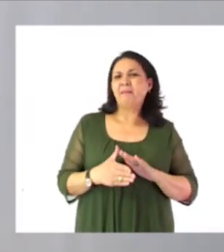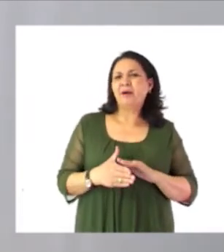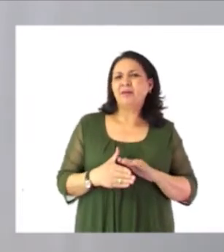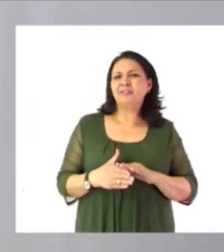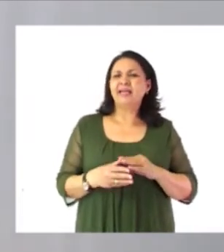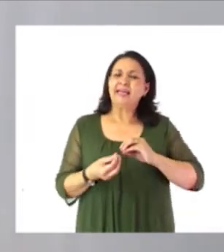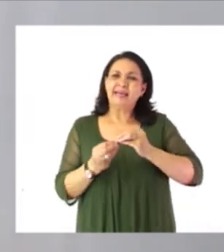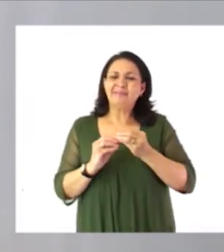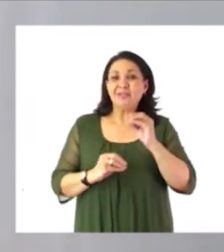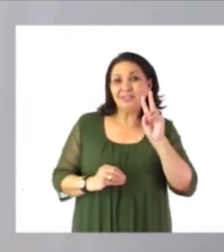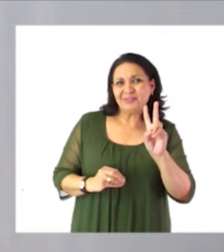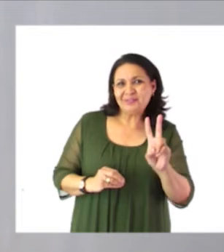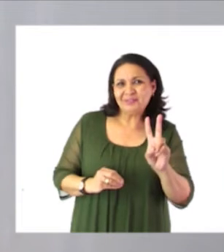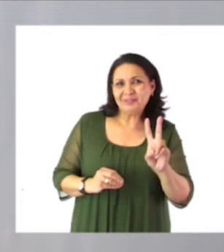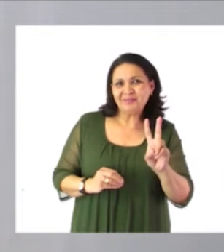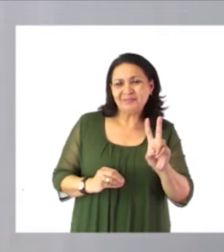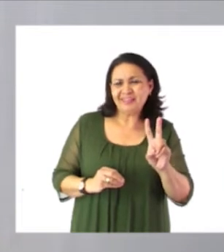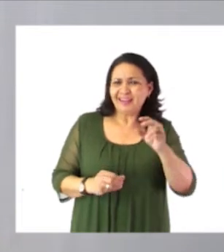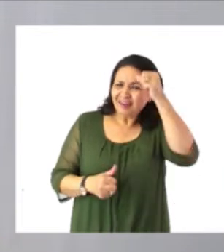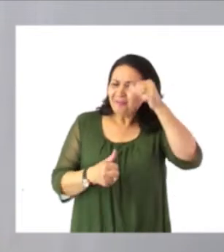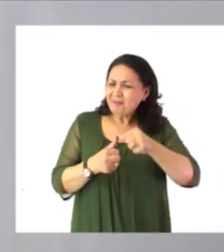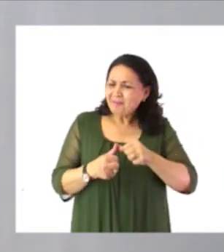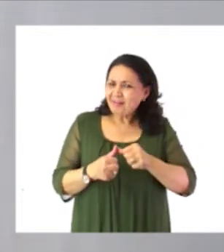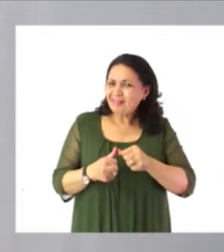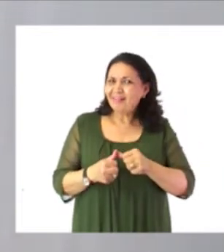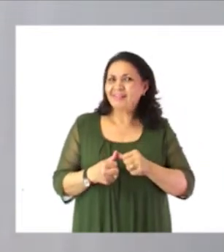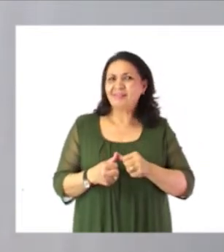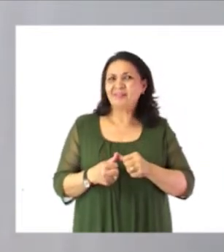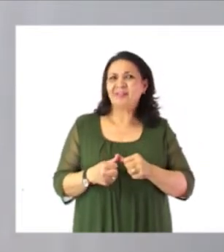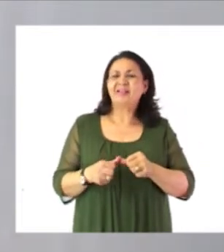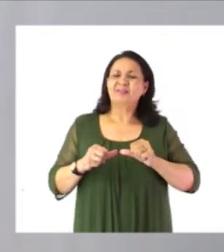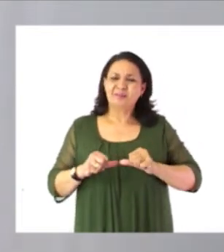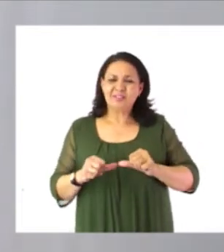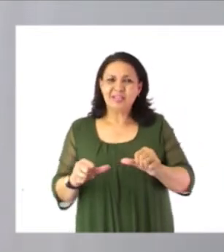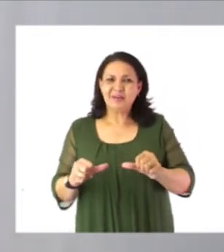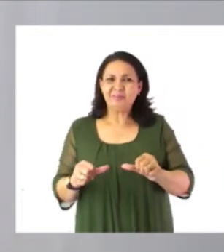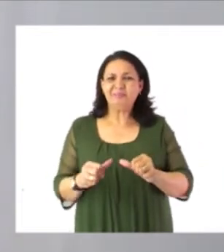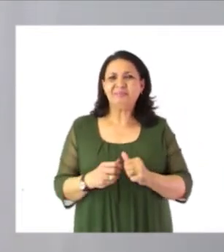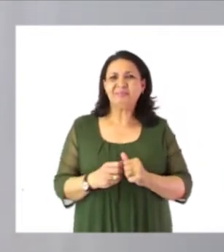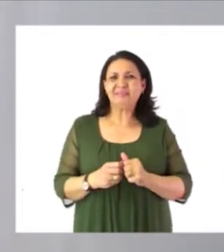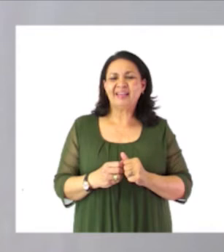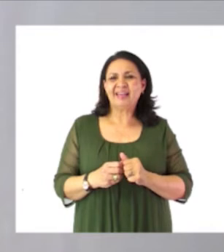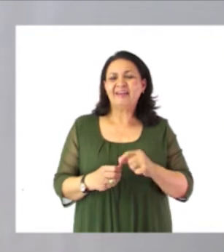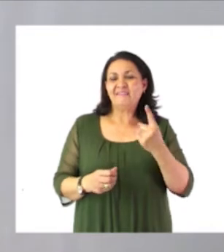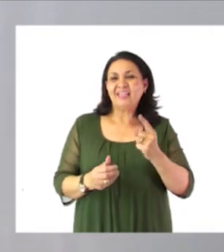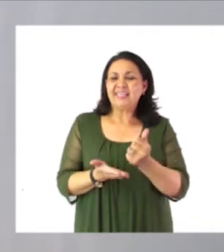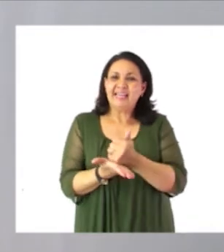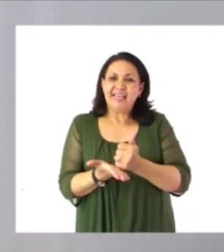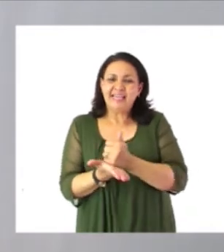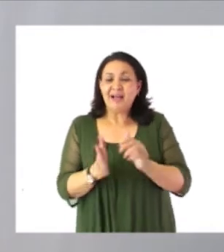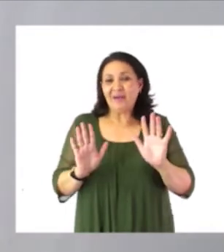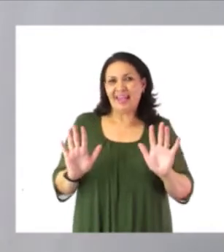number 2. I hope you still remember that. Now before we go on, I want us to sanitize our